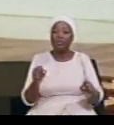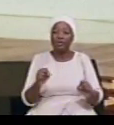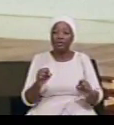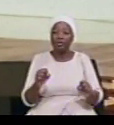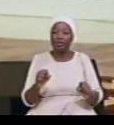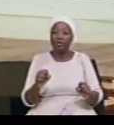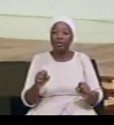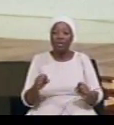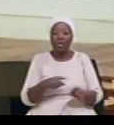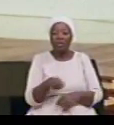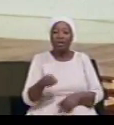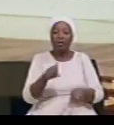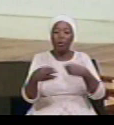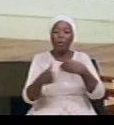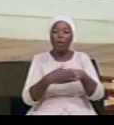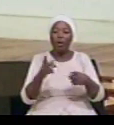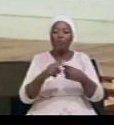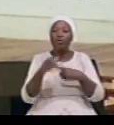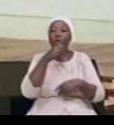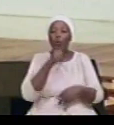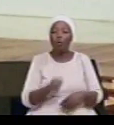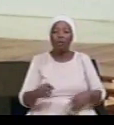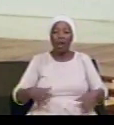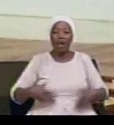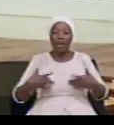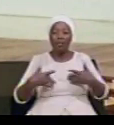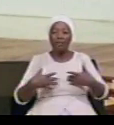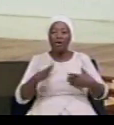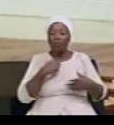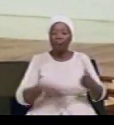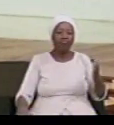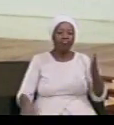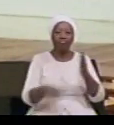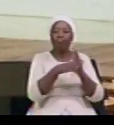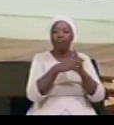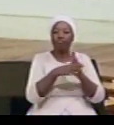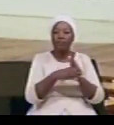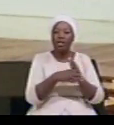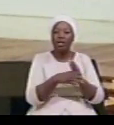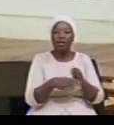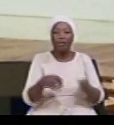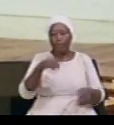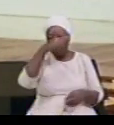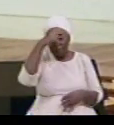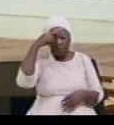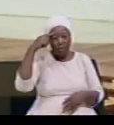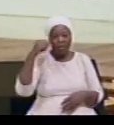they go back to the old life. They're cut off, because it says